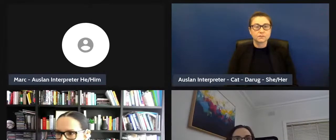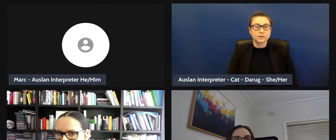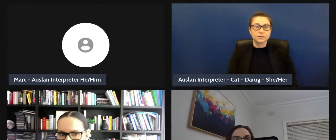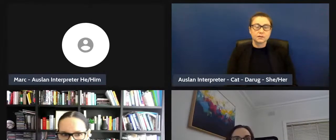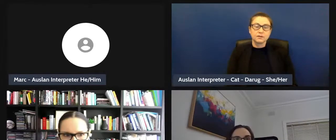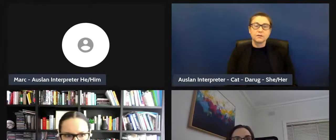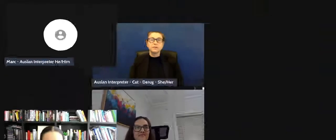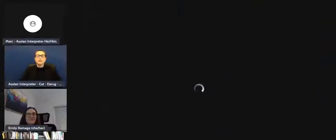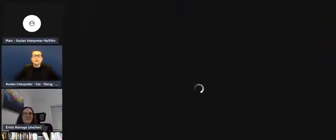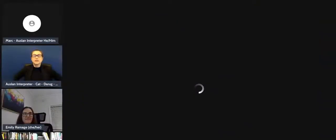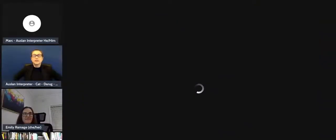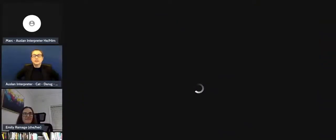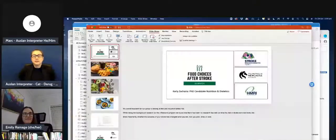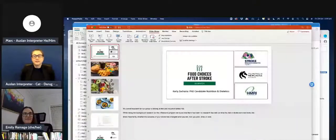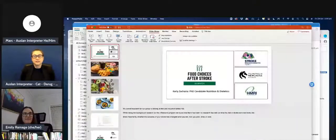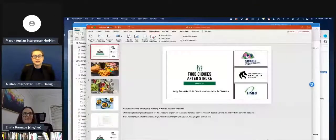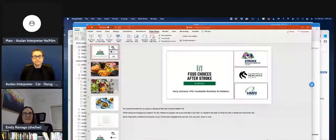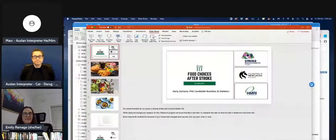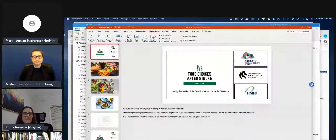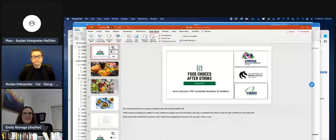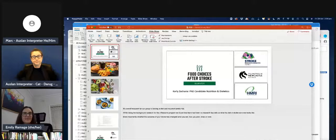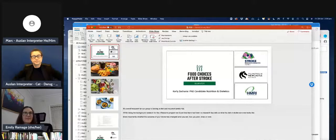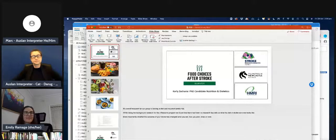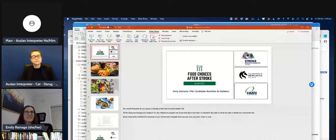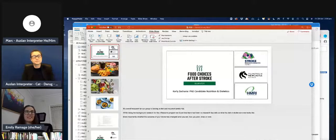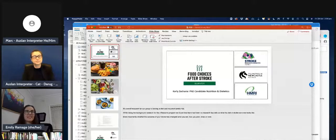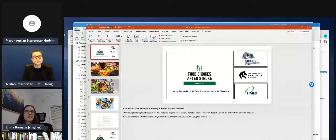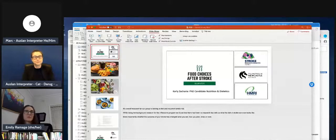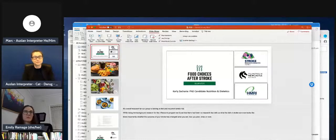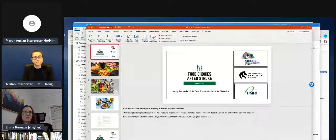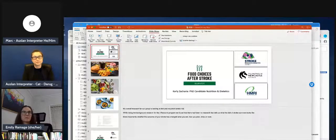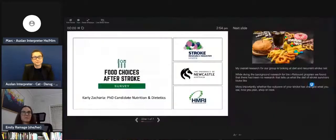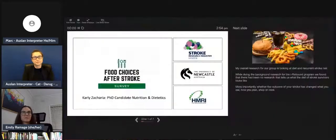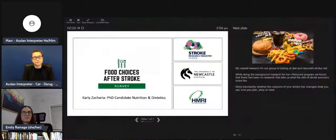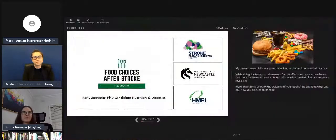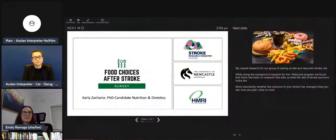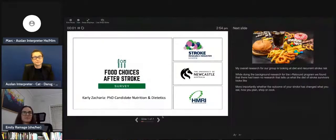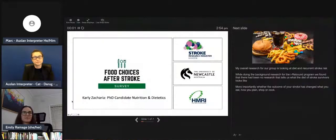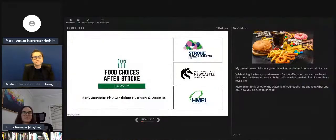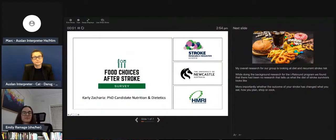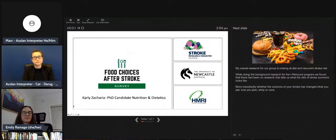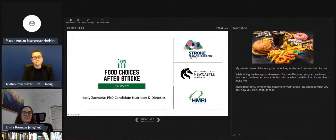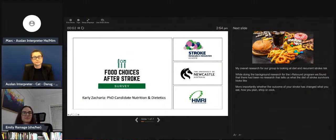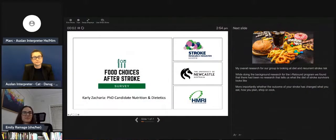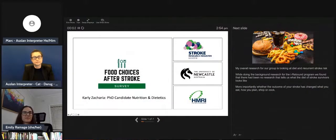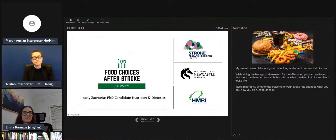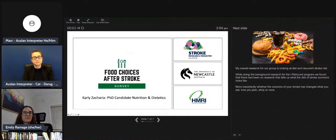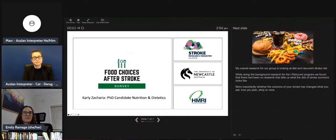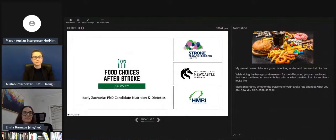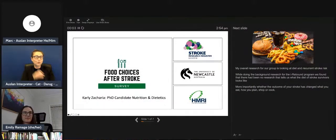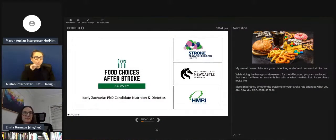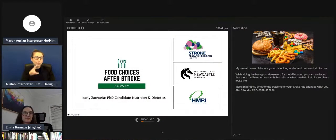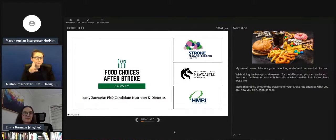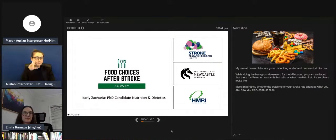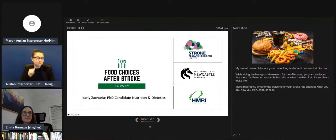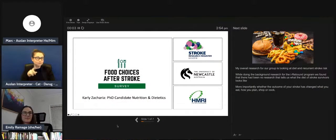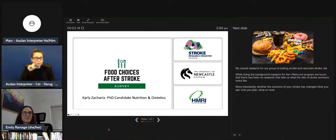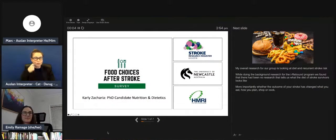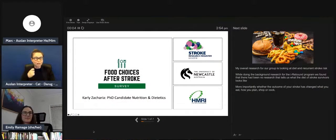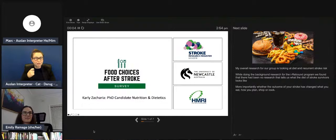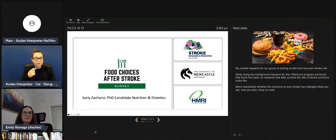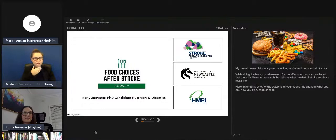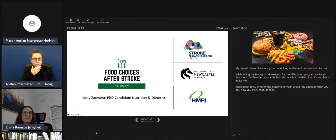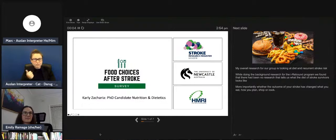All right. Now I'm putting up we'll make that look nice and pretty for you.